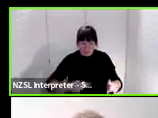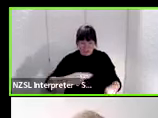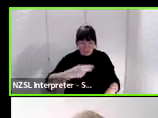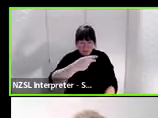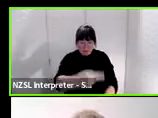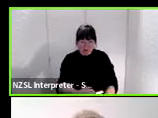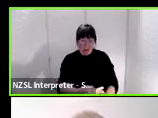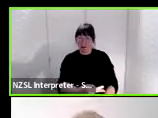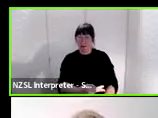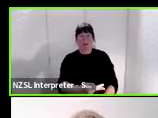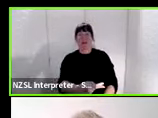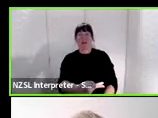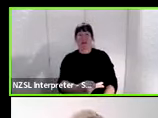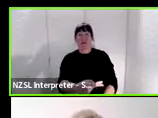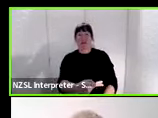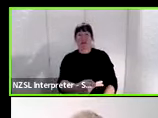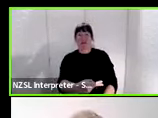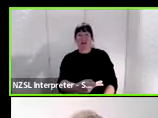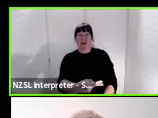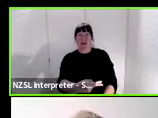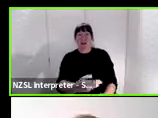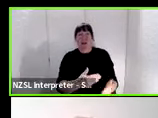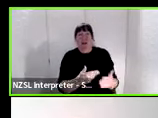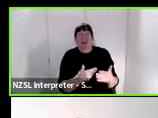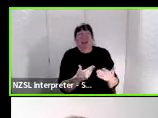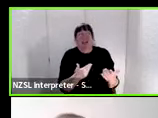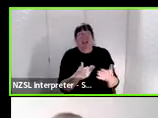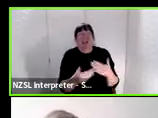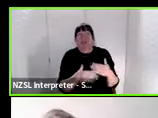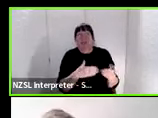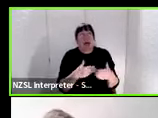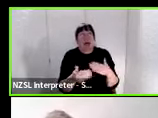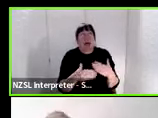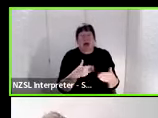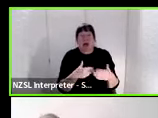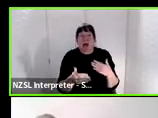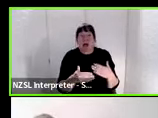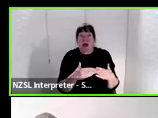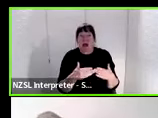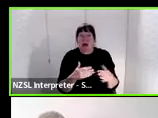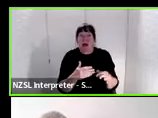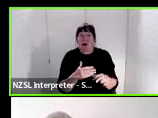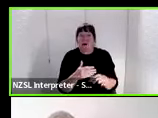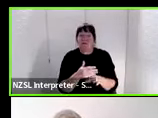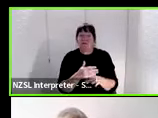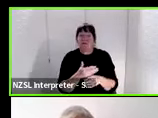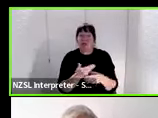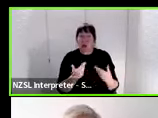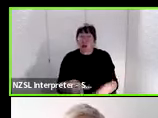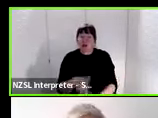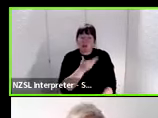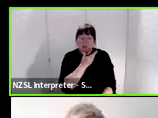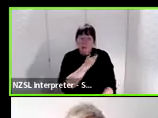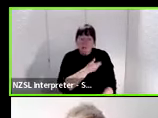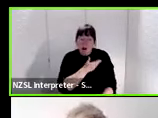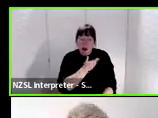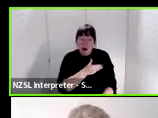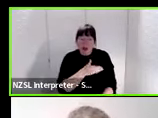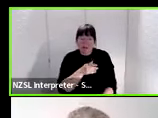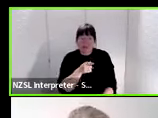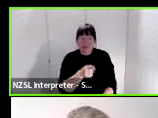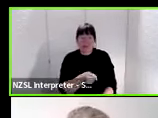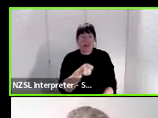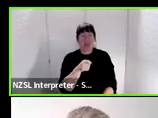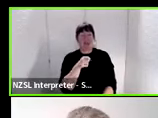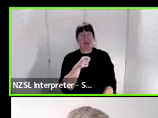is, even regardless of the indignity of it. So that